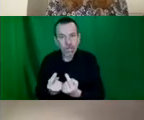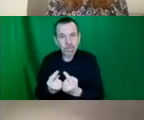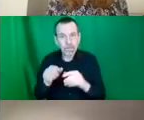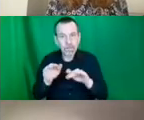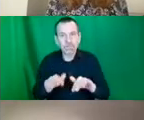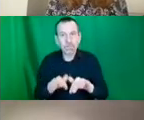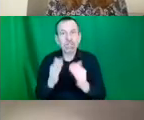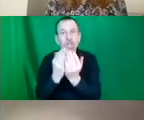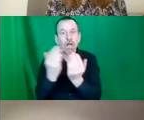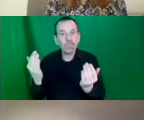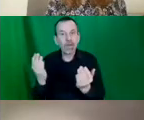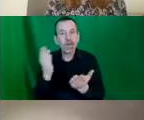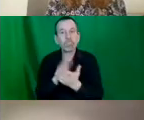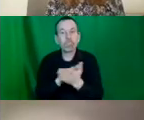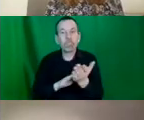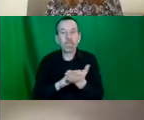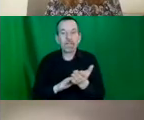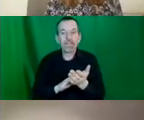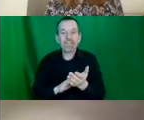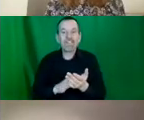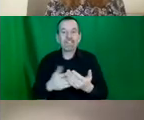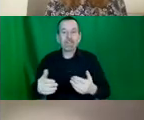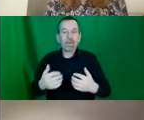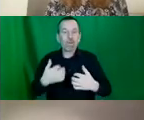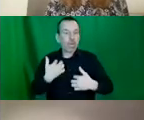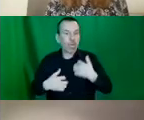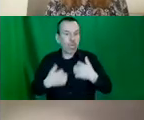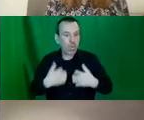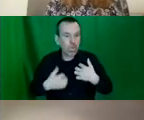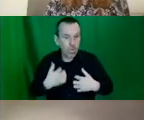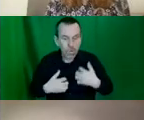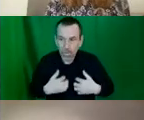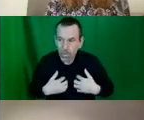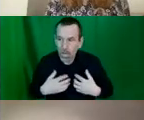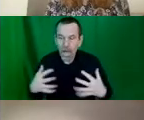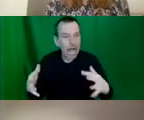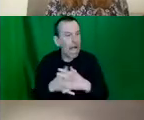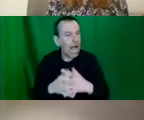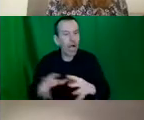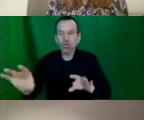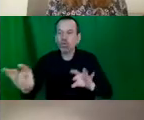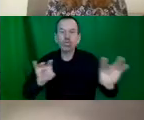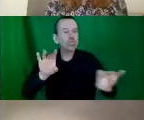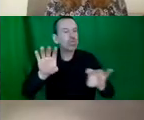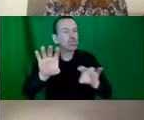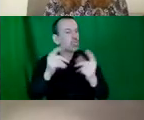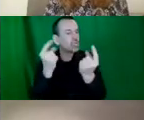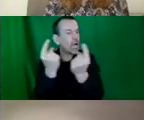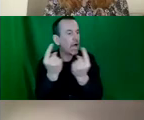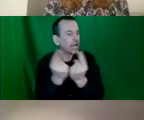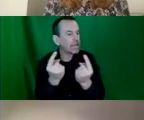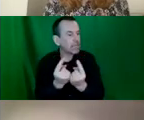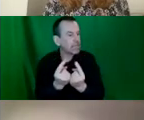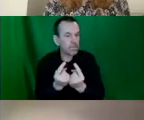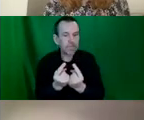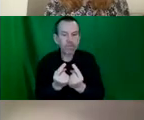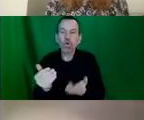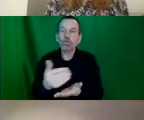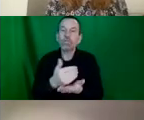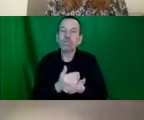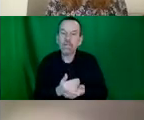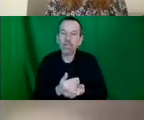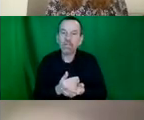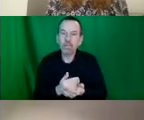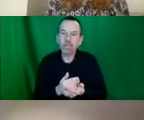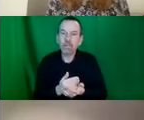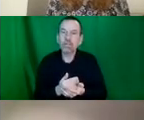has resulted in a real interest in the process by which items are selected for conservation before the preservation bid stage. After a